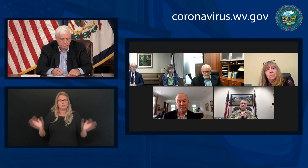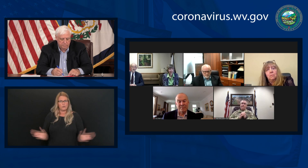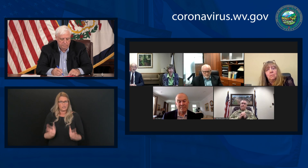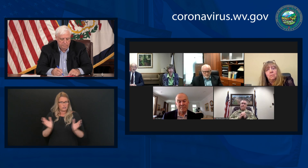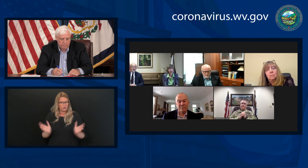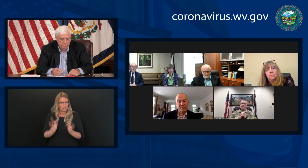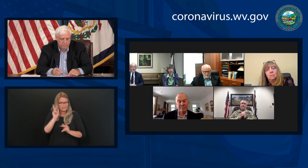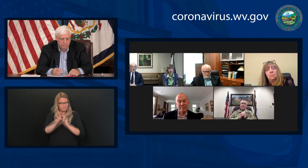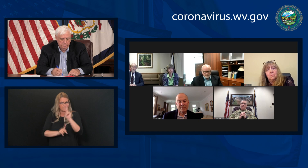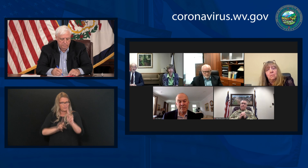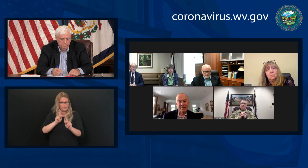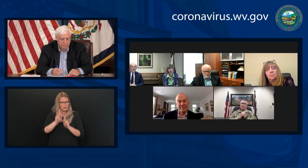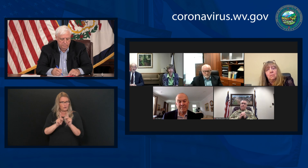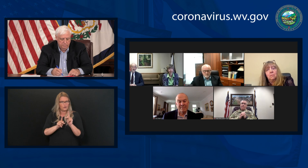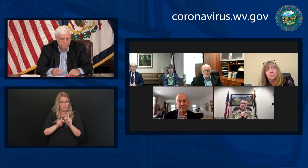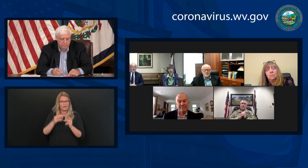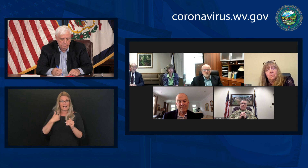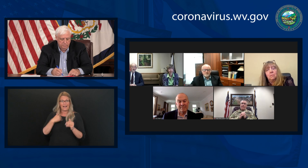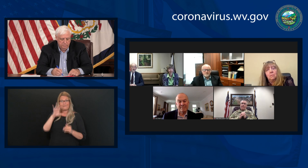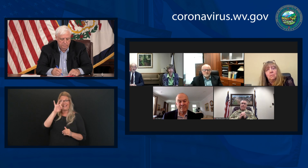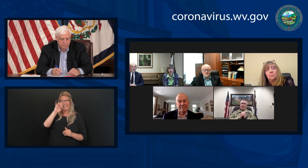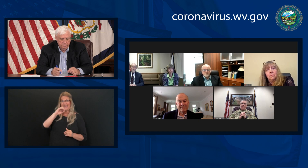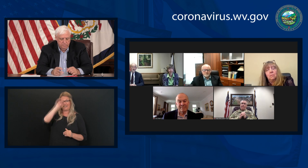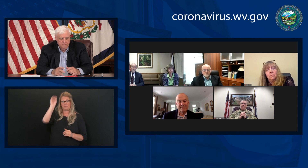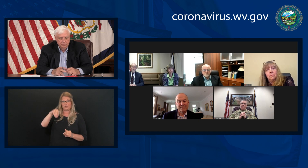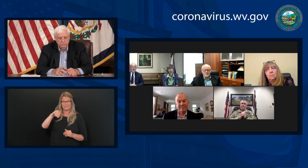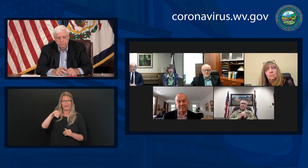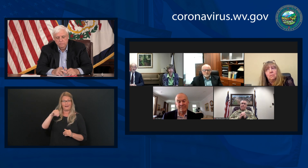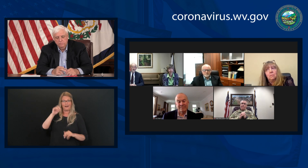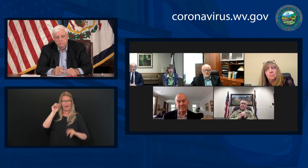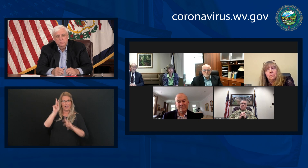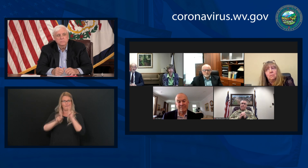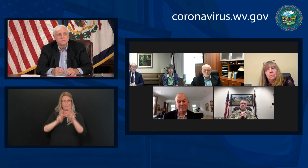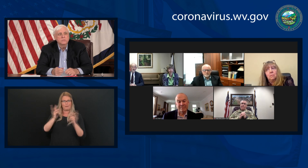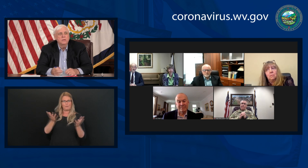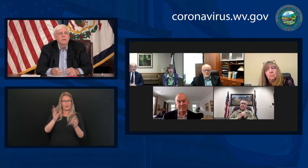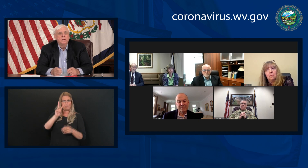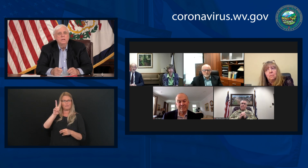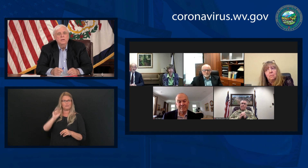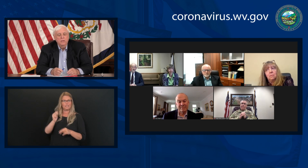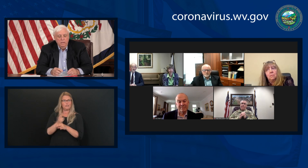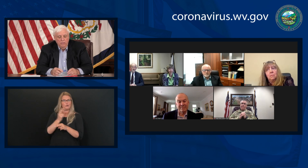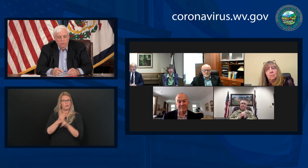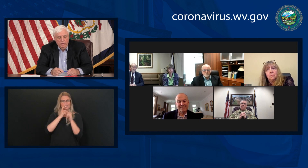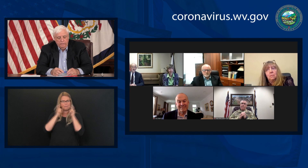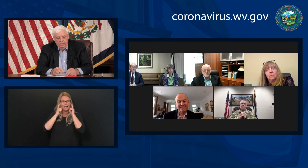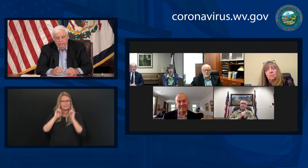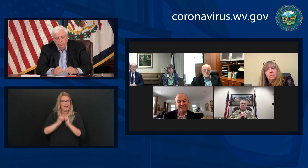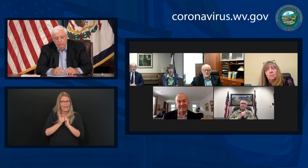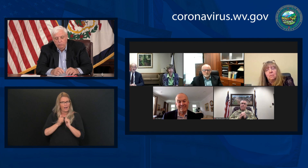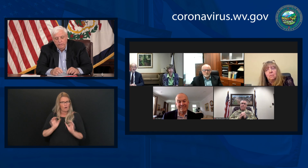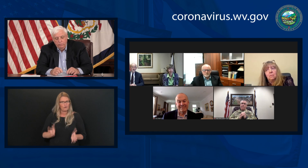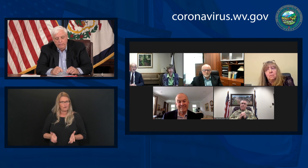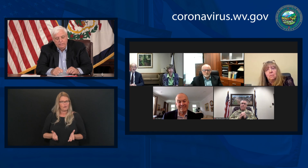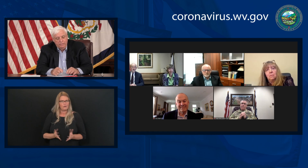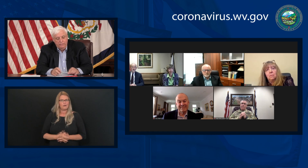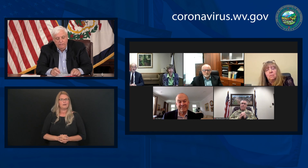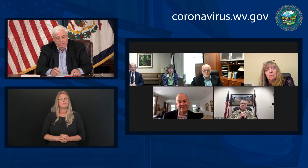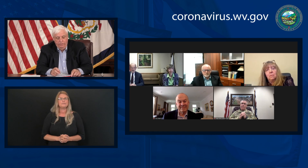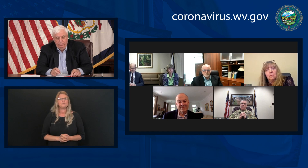people to get to 80% of our population doing the right thing? Well, Taylor,